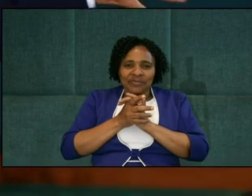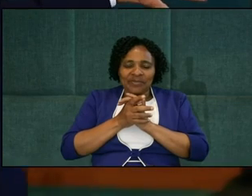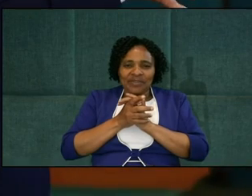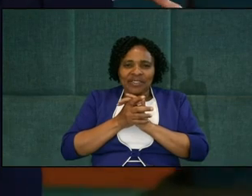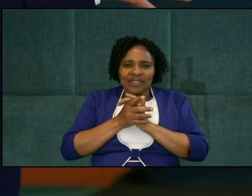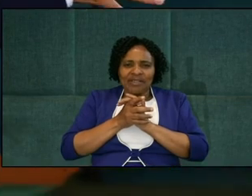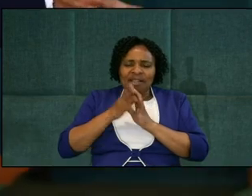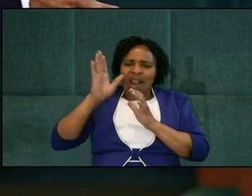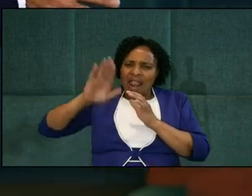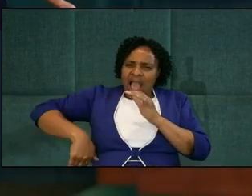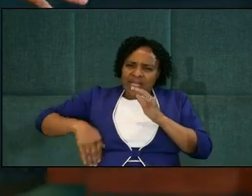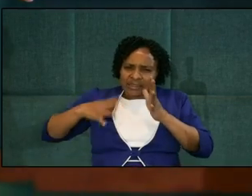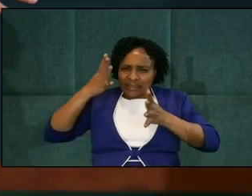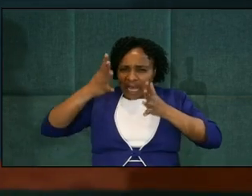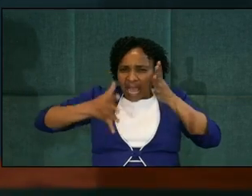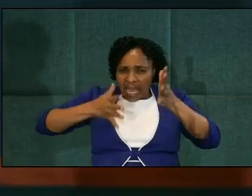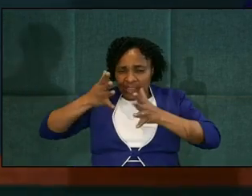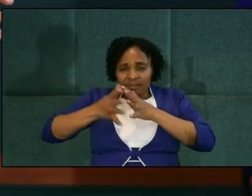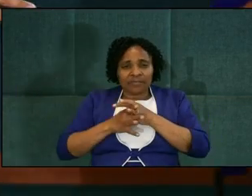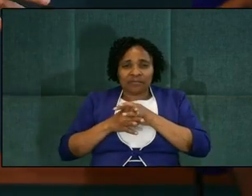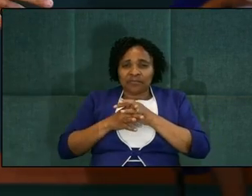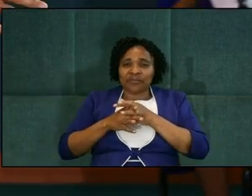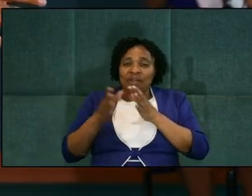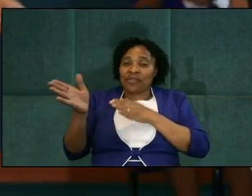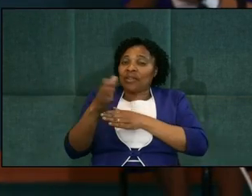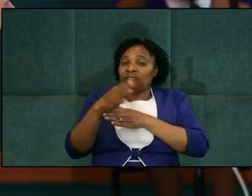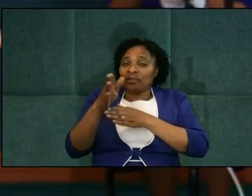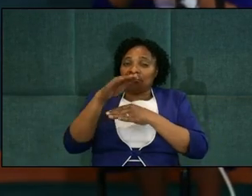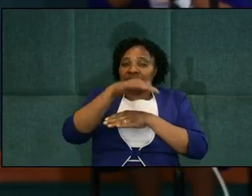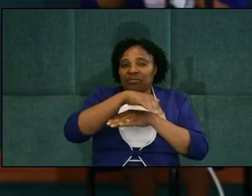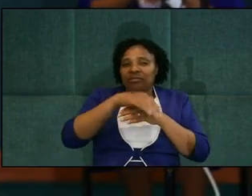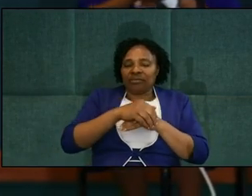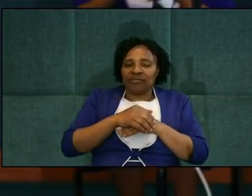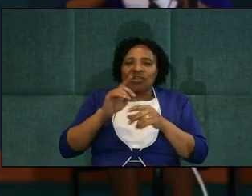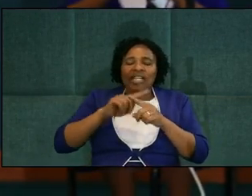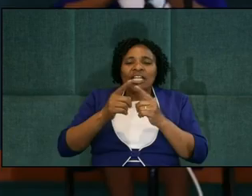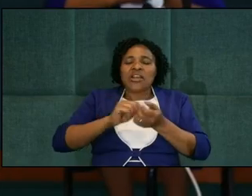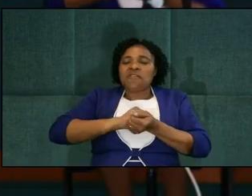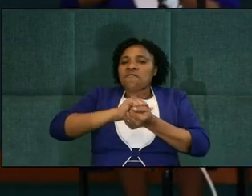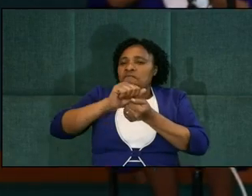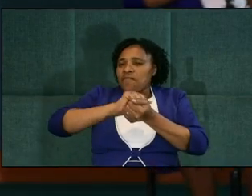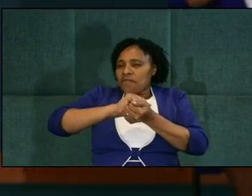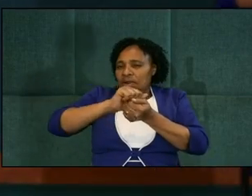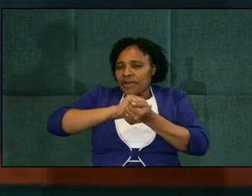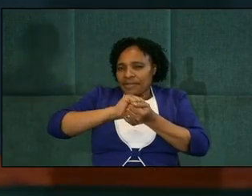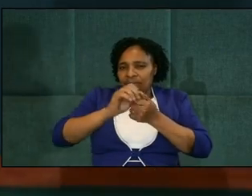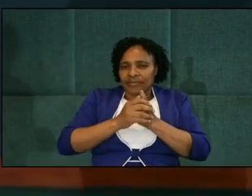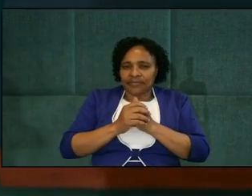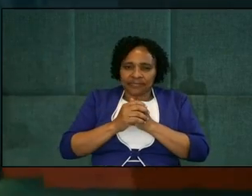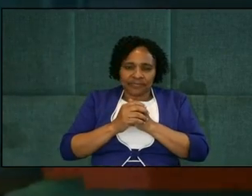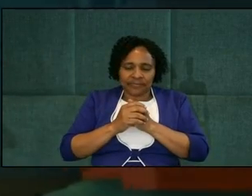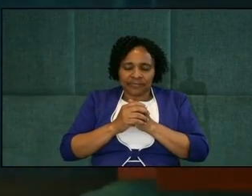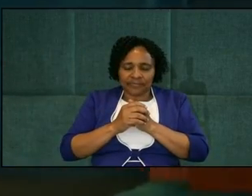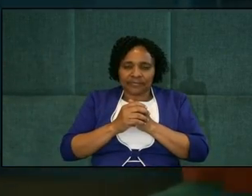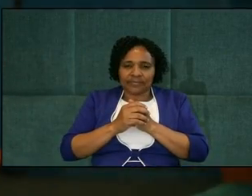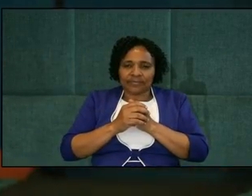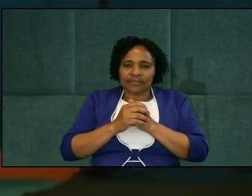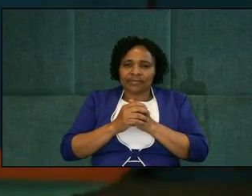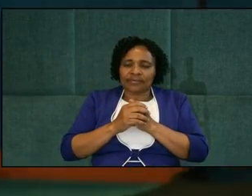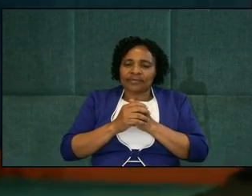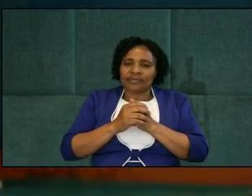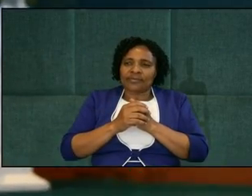The last sign, that's going to be on Thursday evening. And then on Friday, let's go Friday.